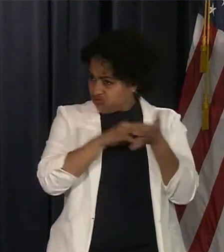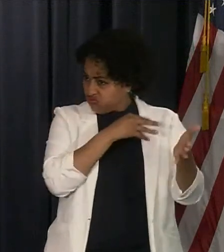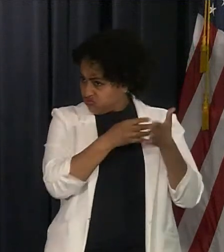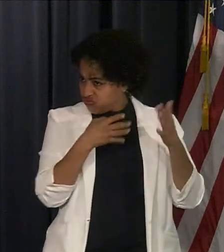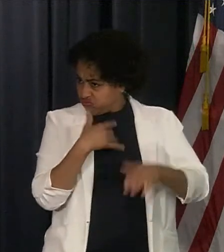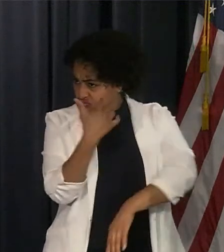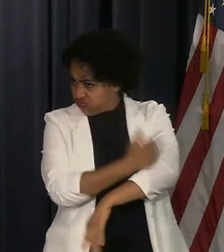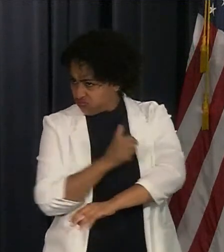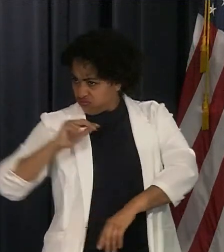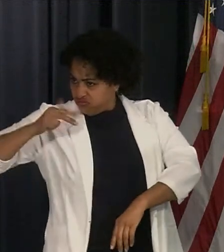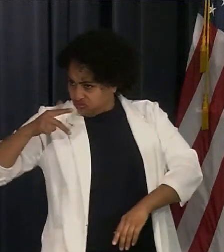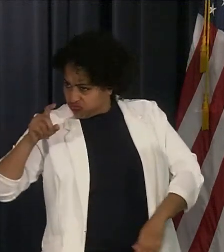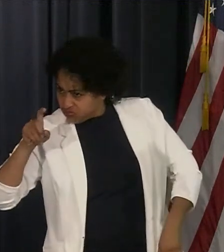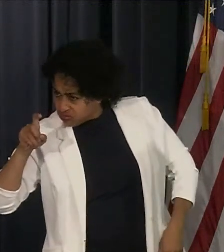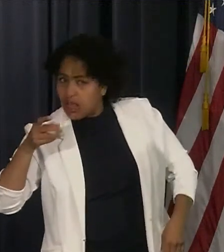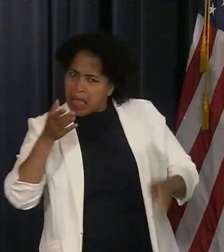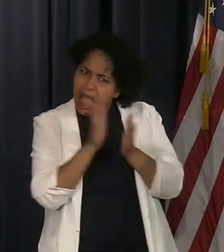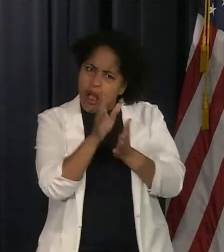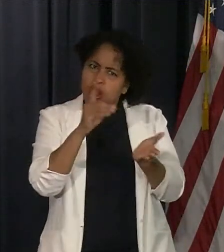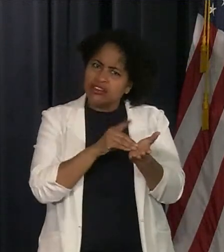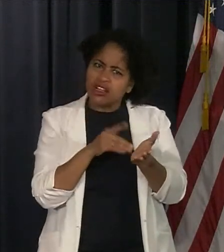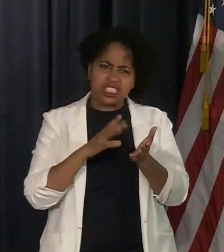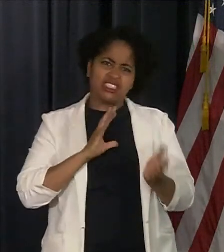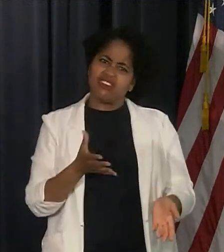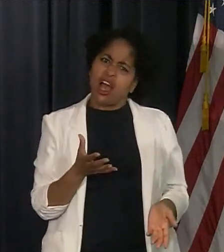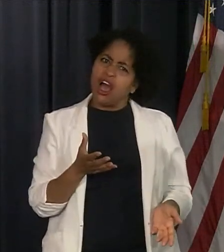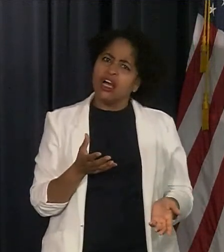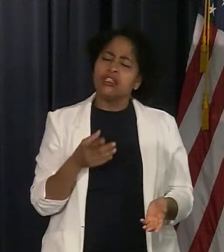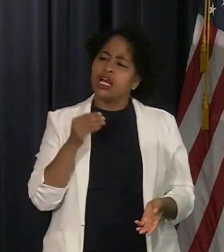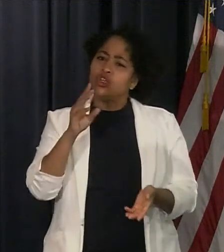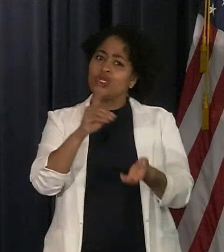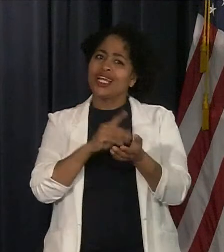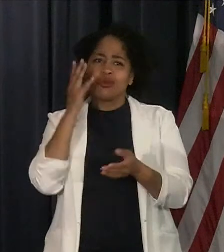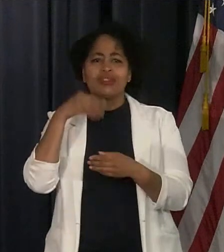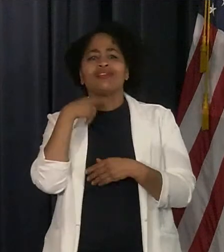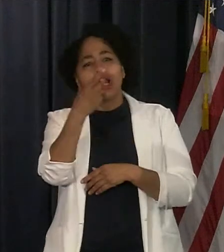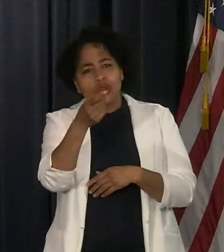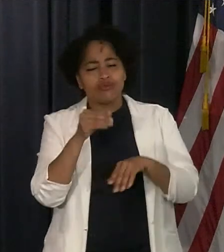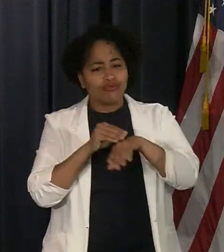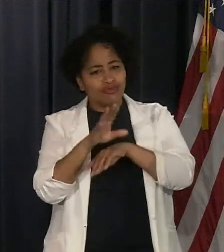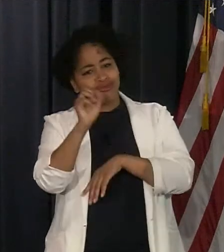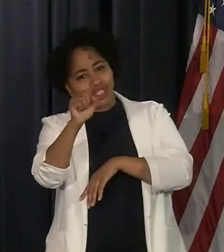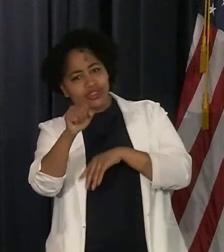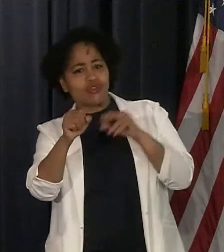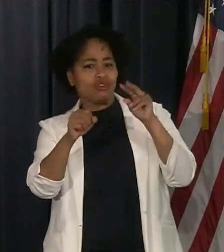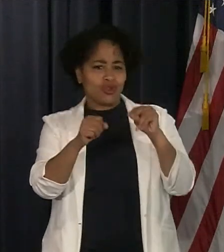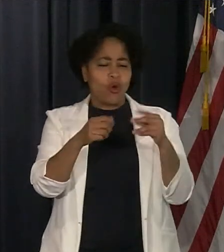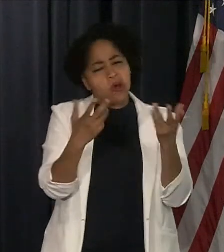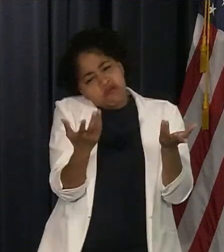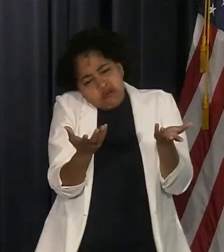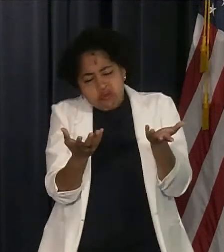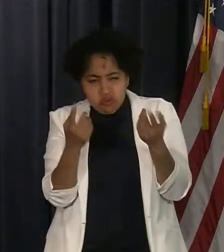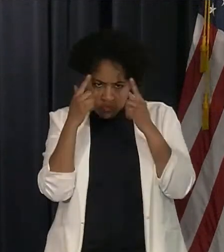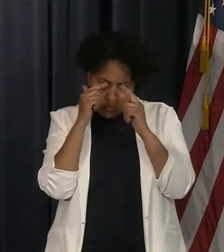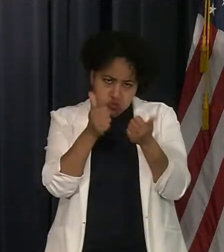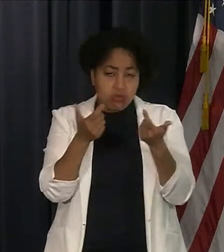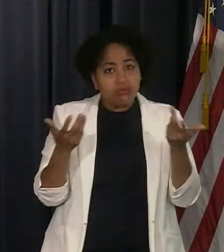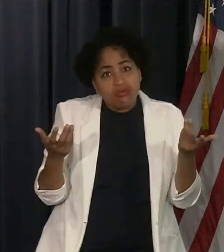and get my 3rd shot? And you will be able to get the advice that you need.